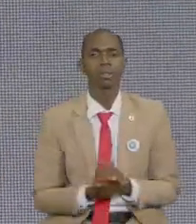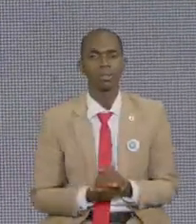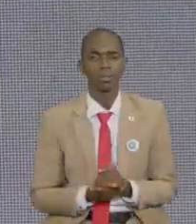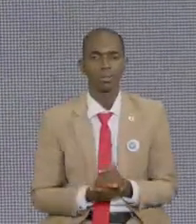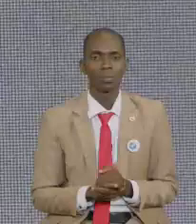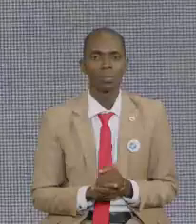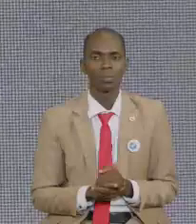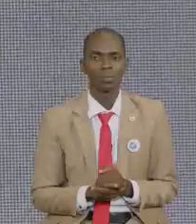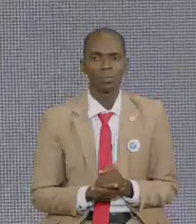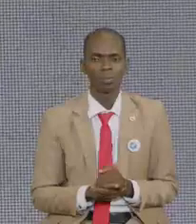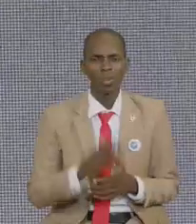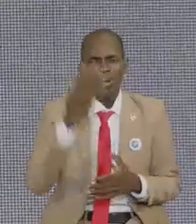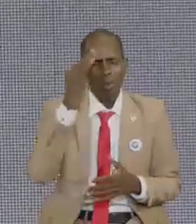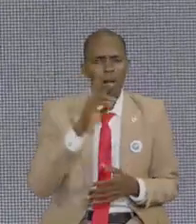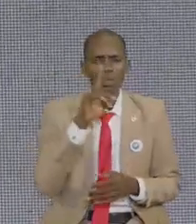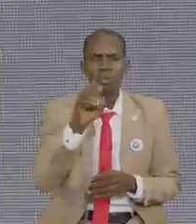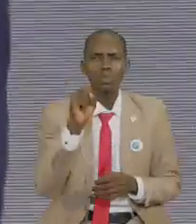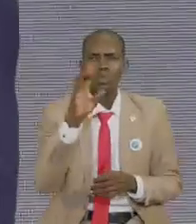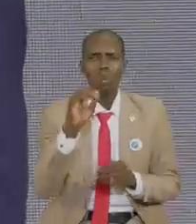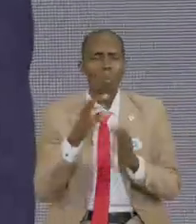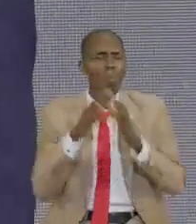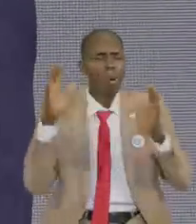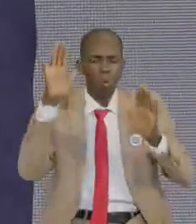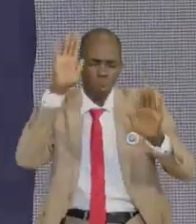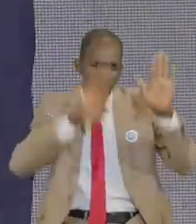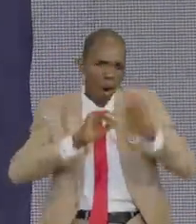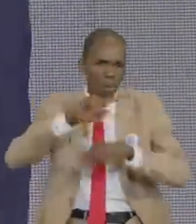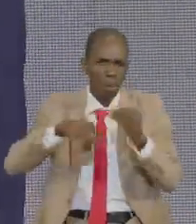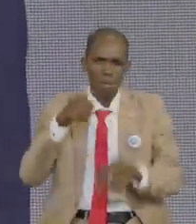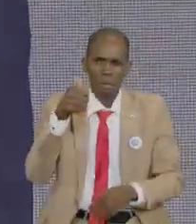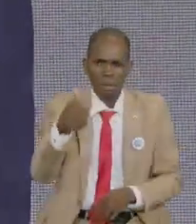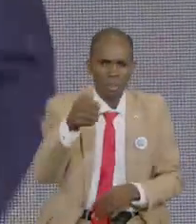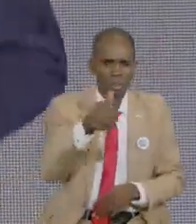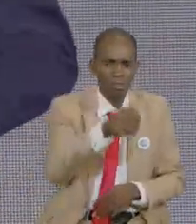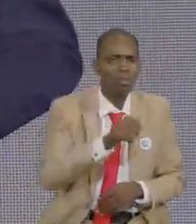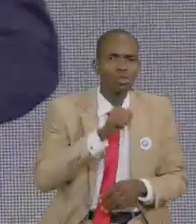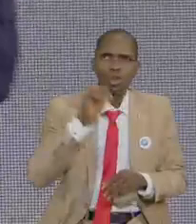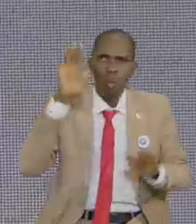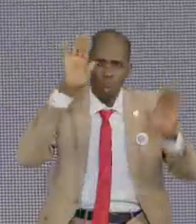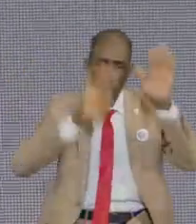Who are you so concerned about yourself, and you're not concerned about the name of Jesus?